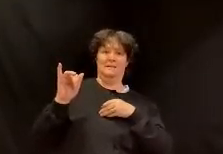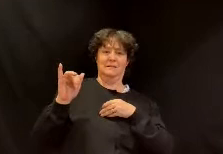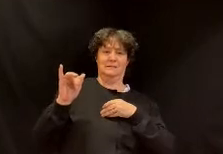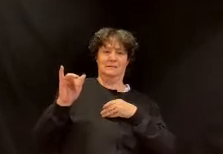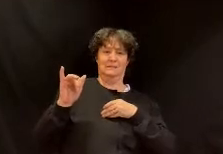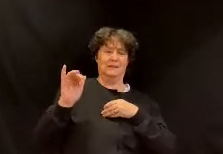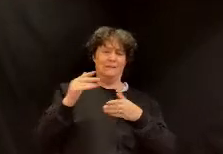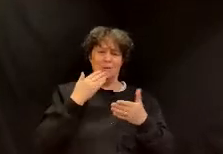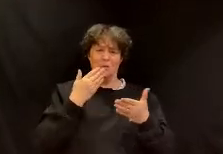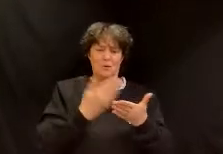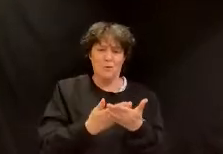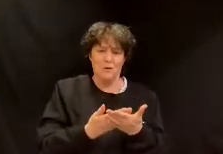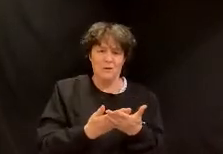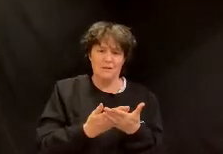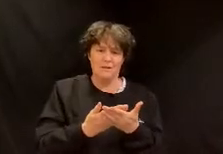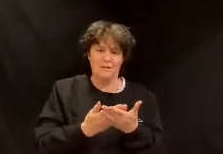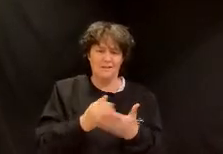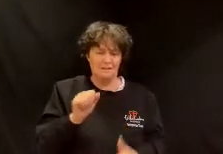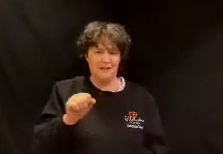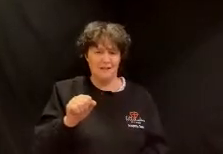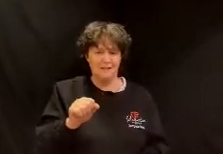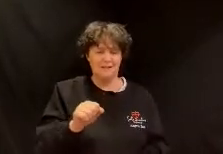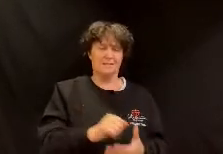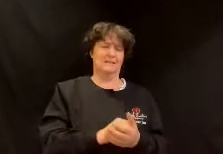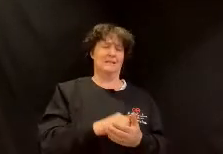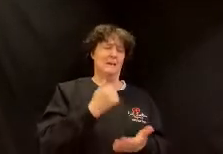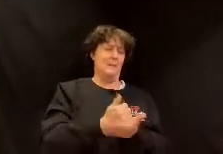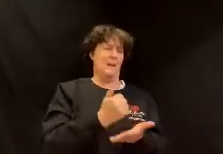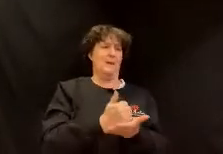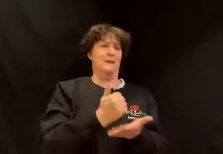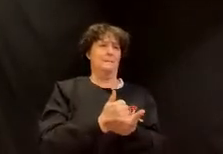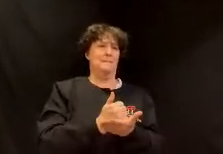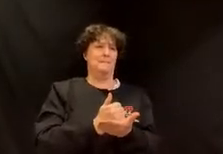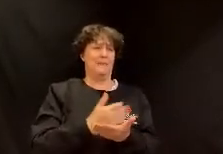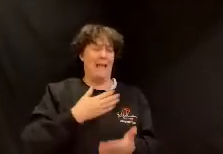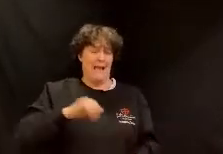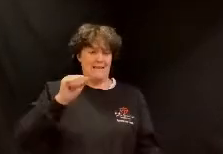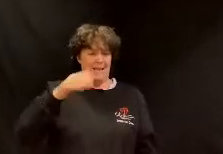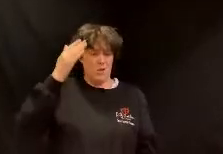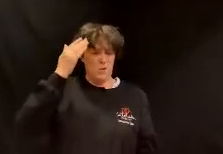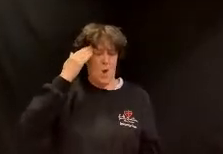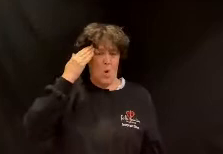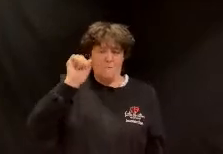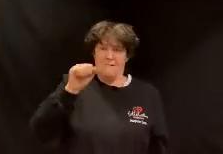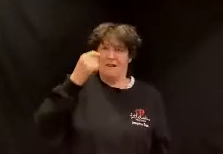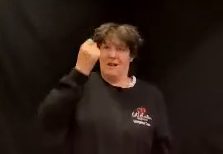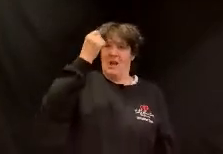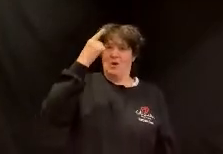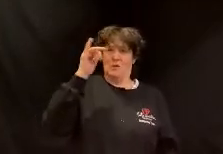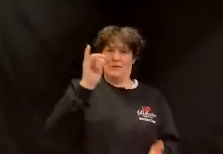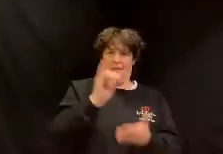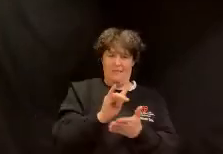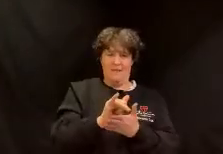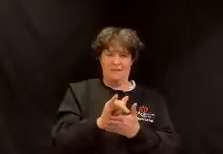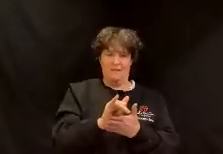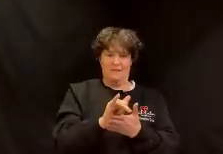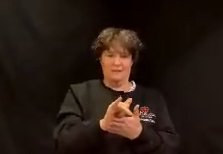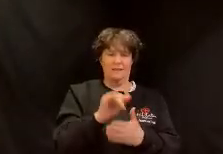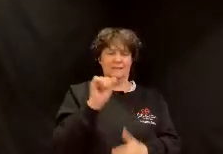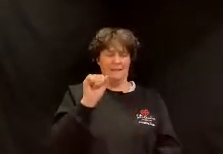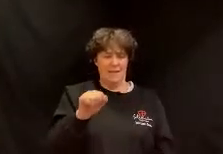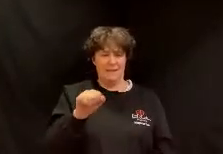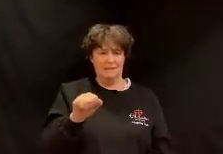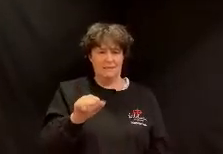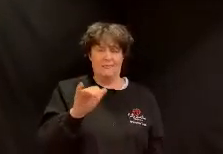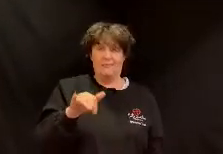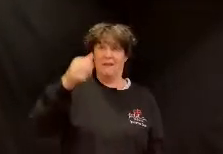good? Come on, isn't that good? I can know this. I can understand this. I can understand that